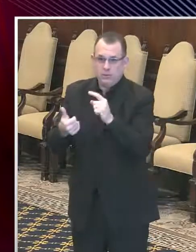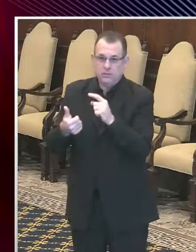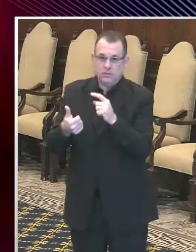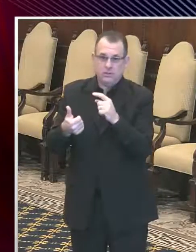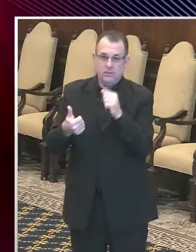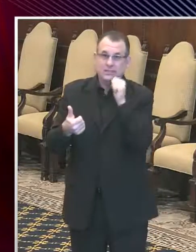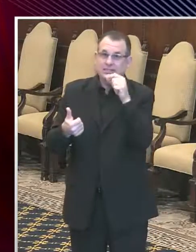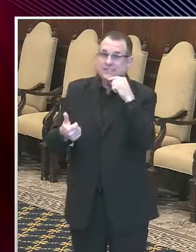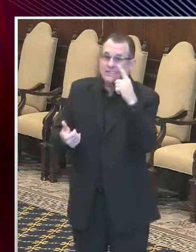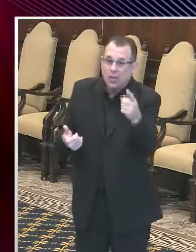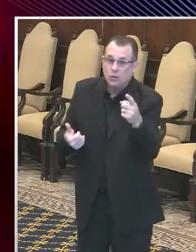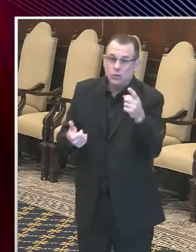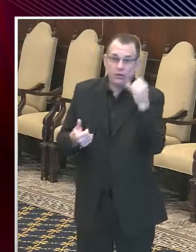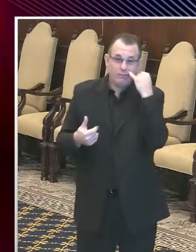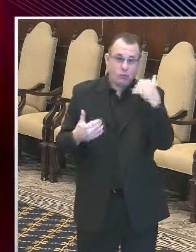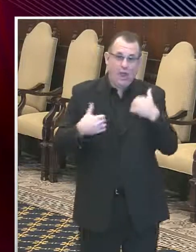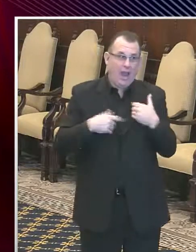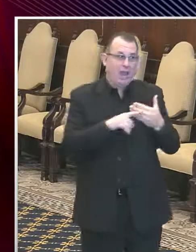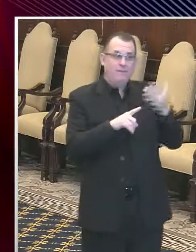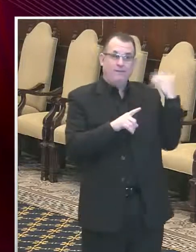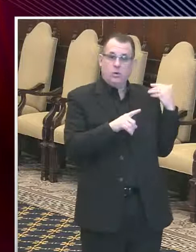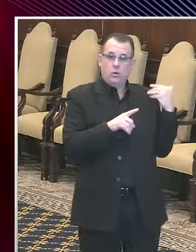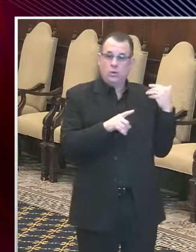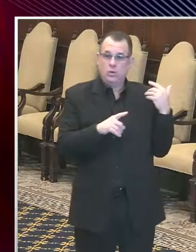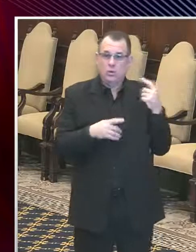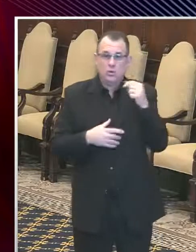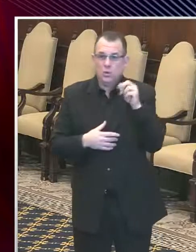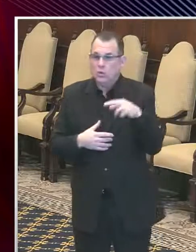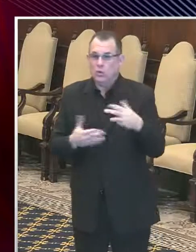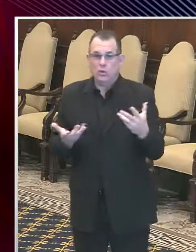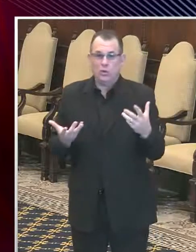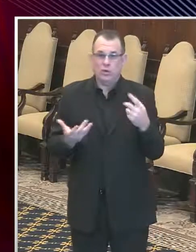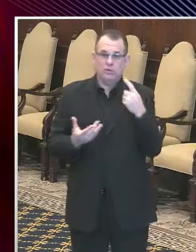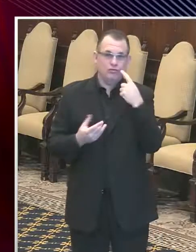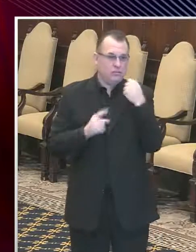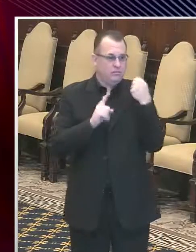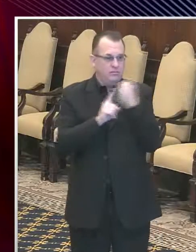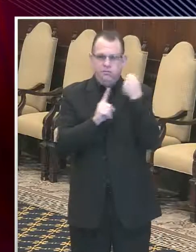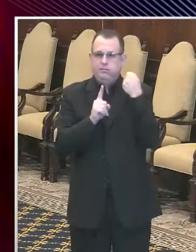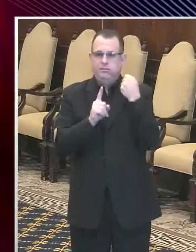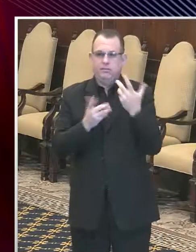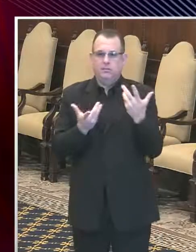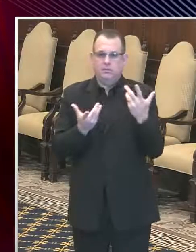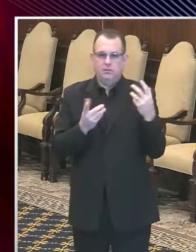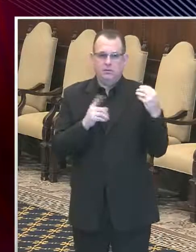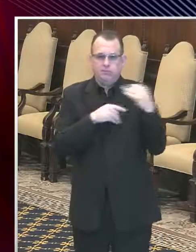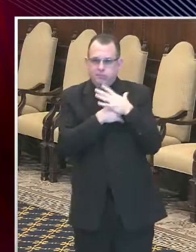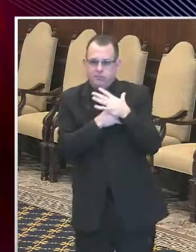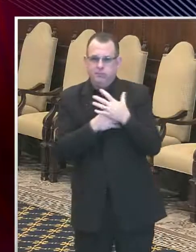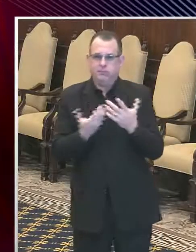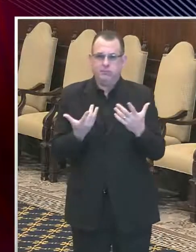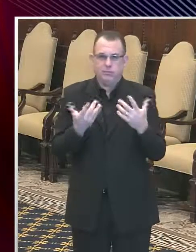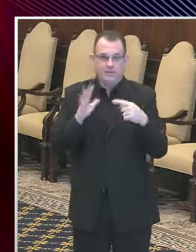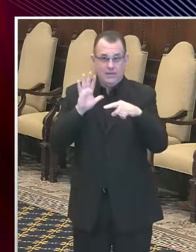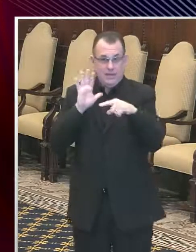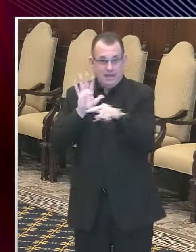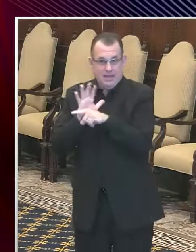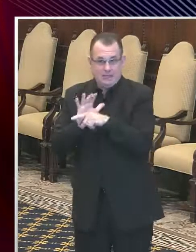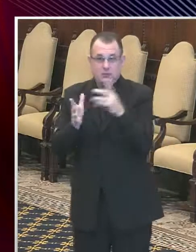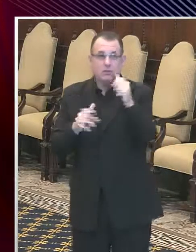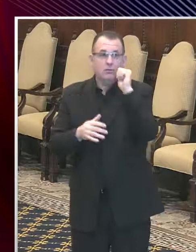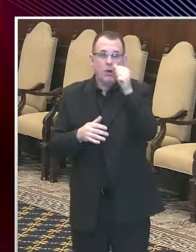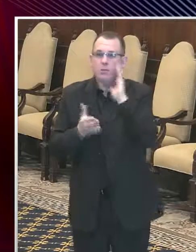for this infection. So you may have a negative test today if you have no symptoms, and then tomorrow you may turn positive and not know it. So it may give you a false sense of